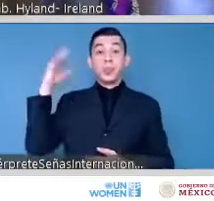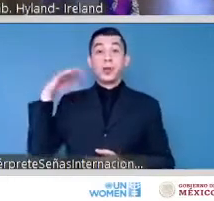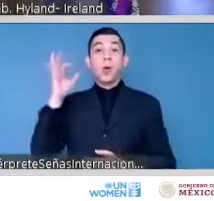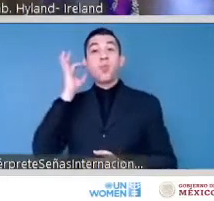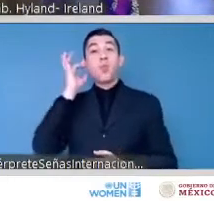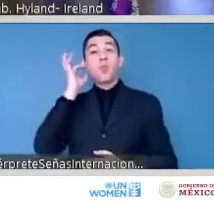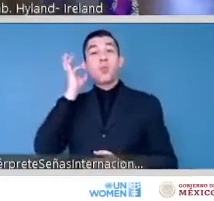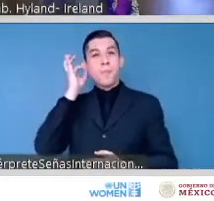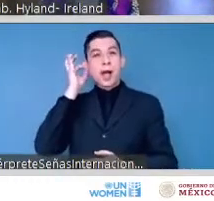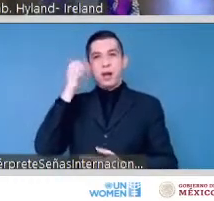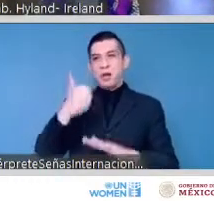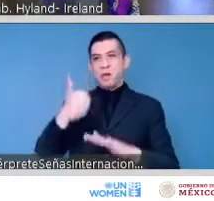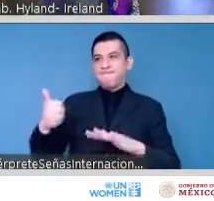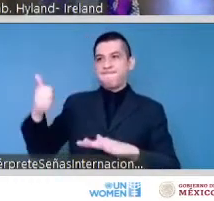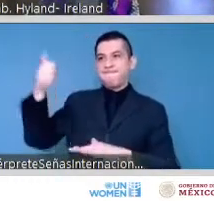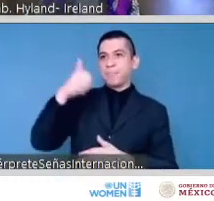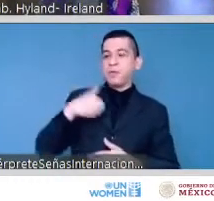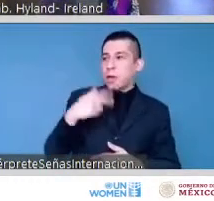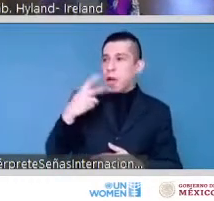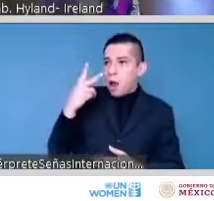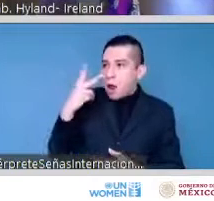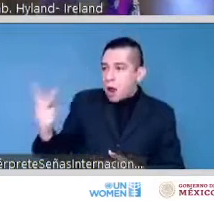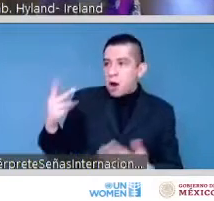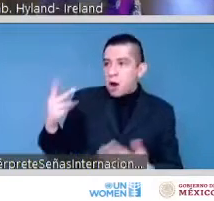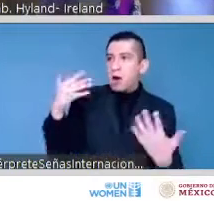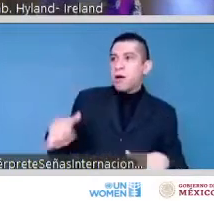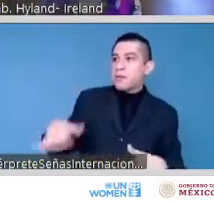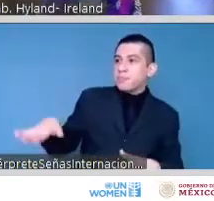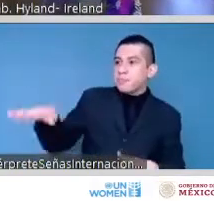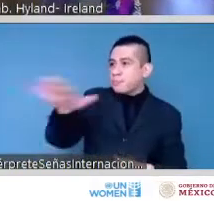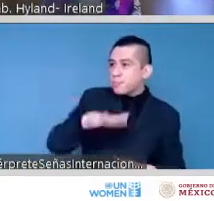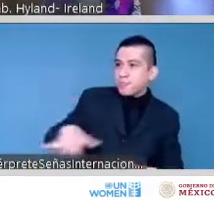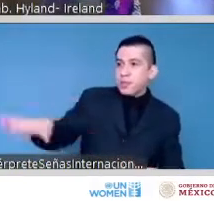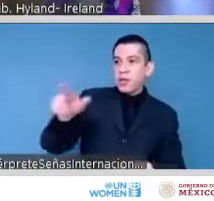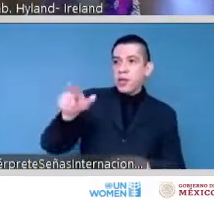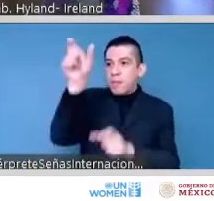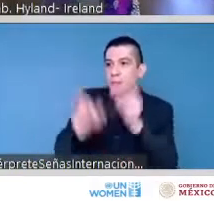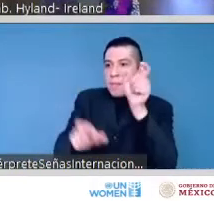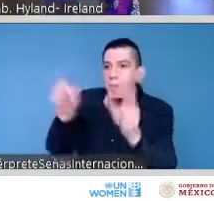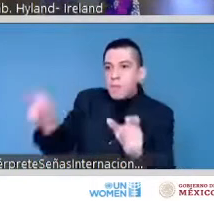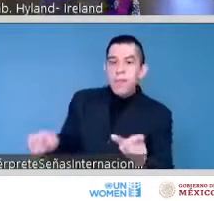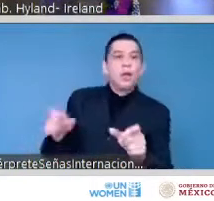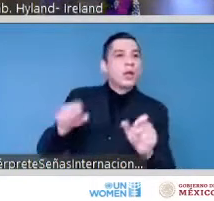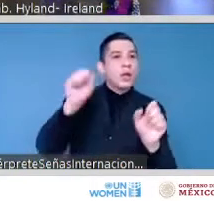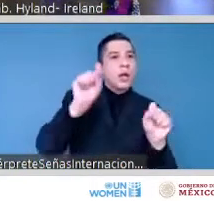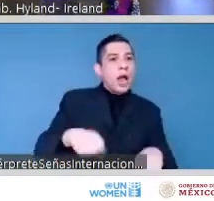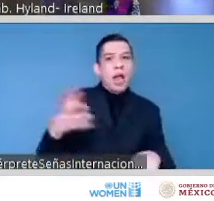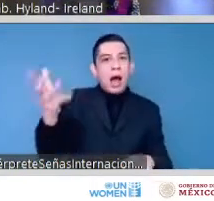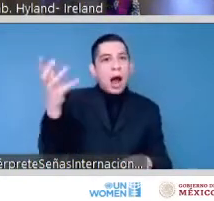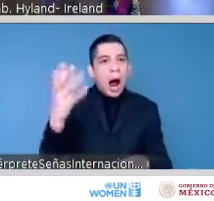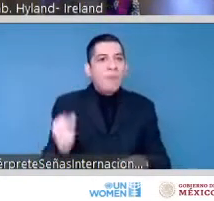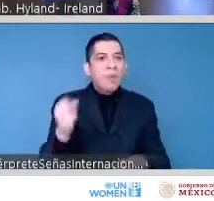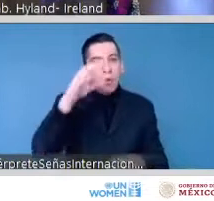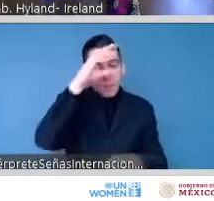that and the real impact it has around the development of women, peace and security national action plans, particularly addressing the domestic